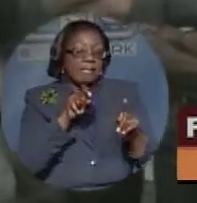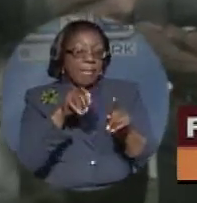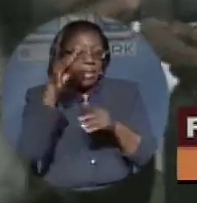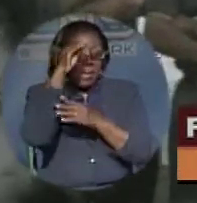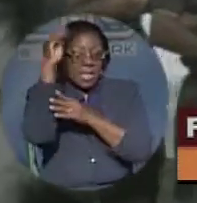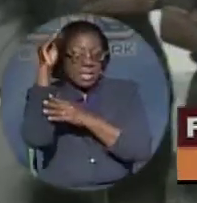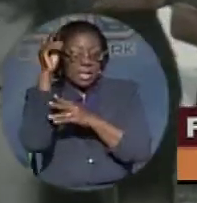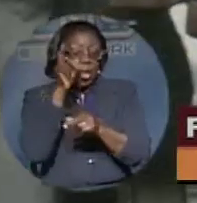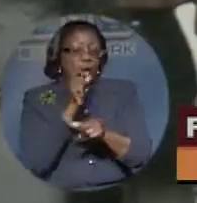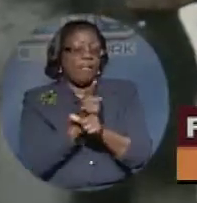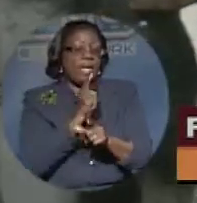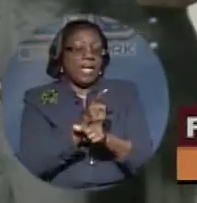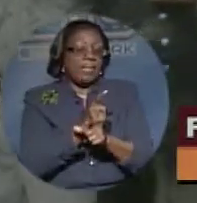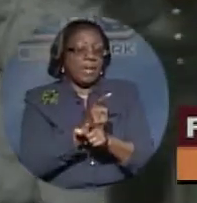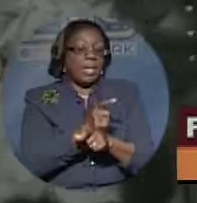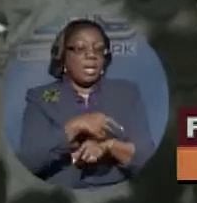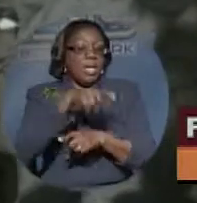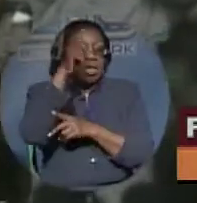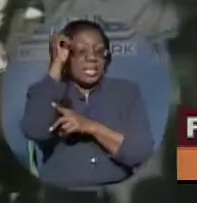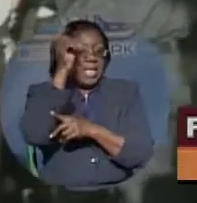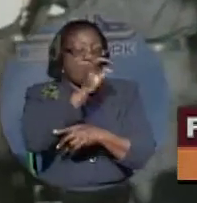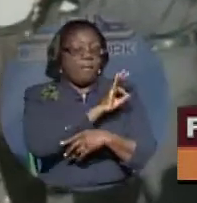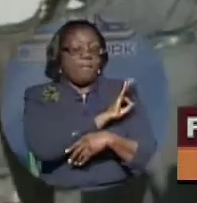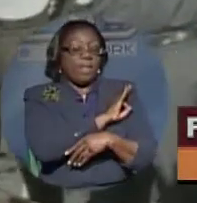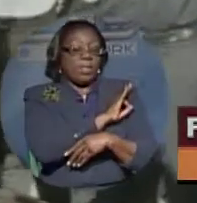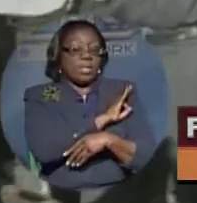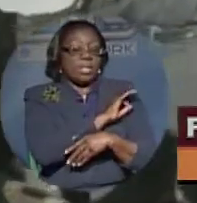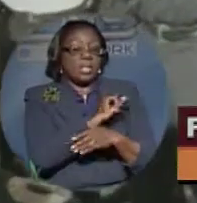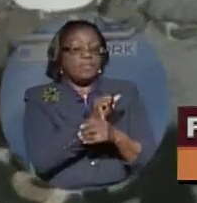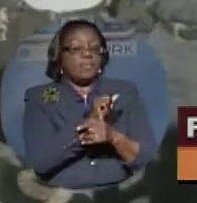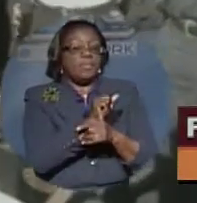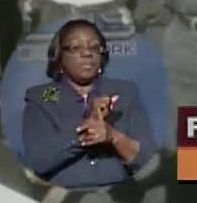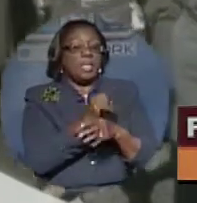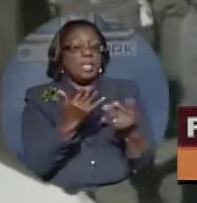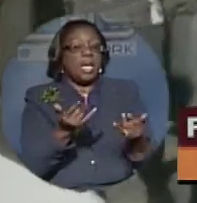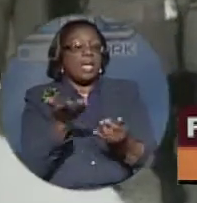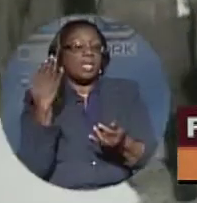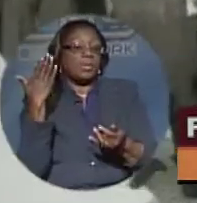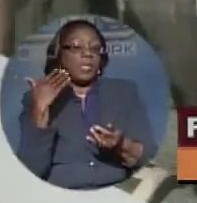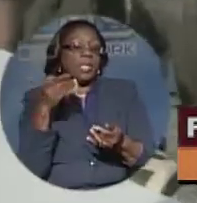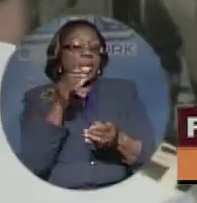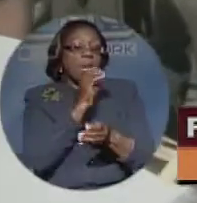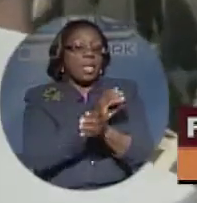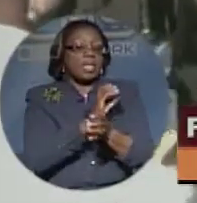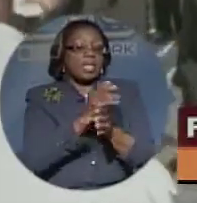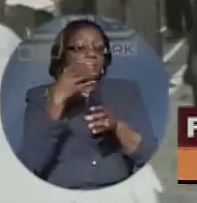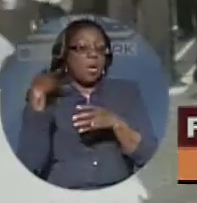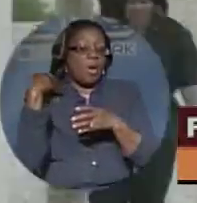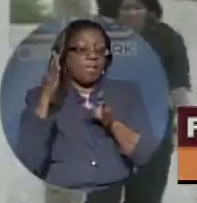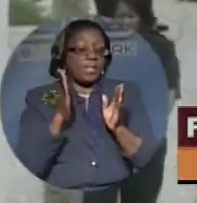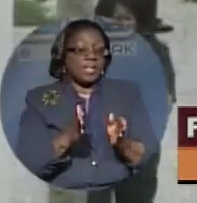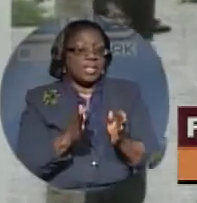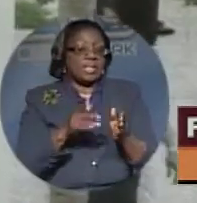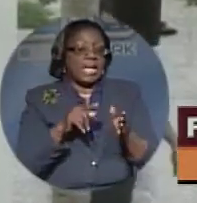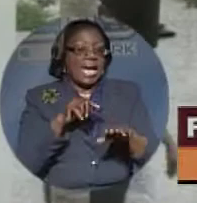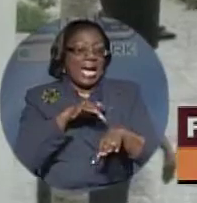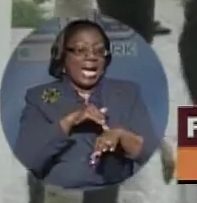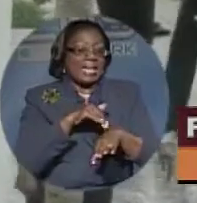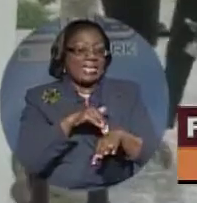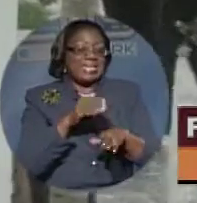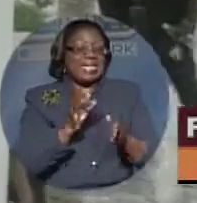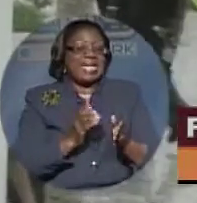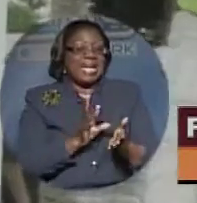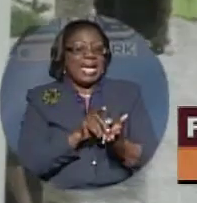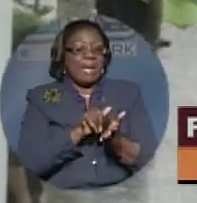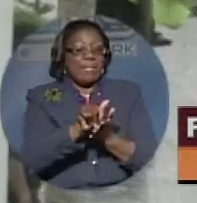That certification expected to come from Labor Minister Dion Folks. Now, last week, customs officers stationed at the airport walked off